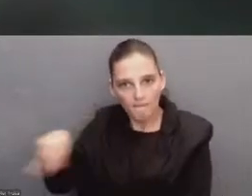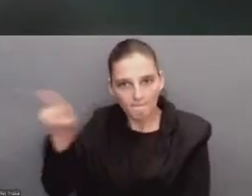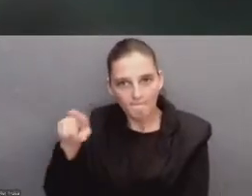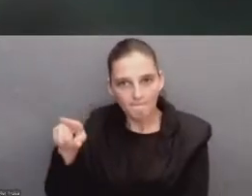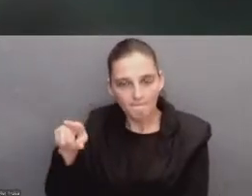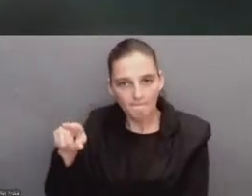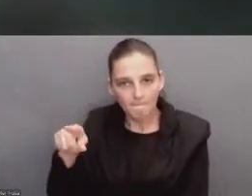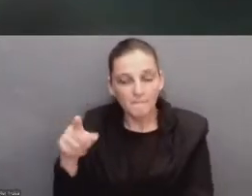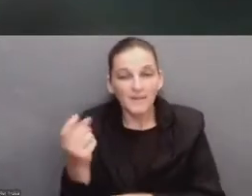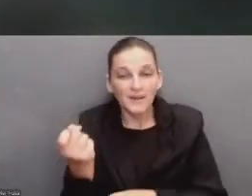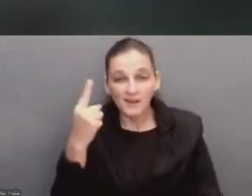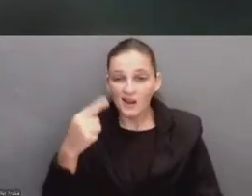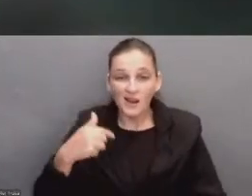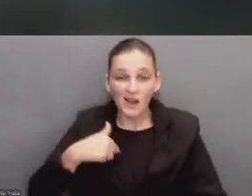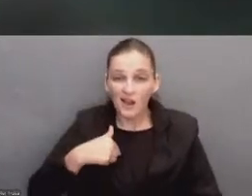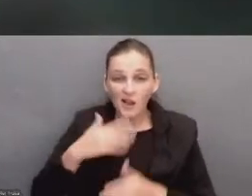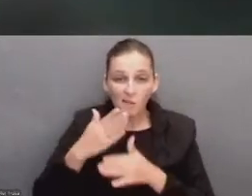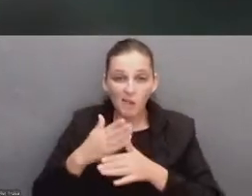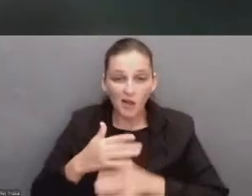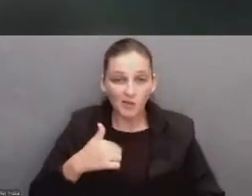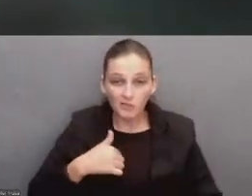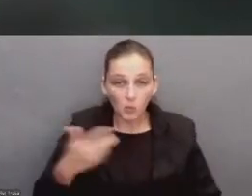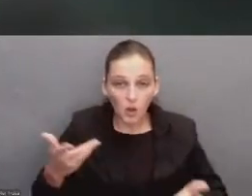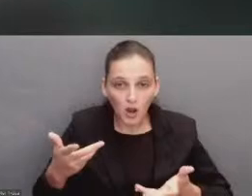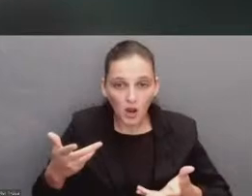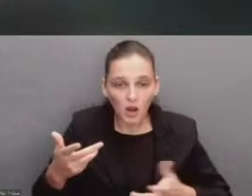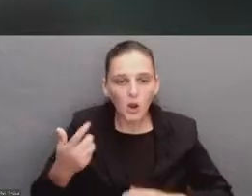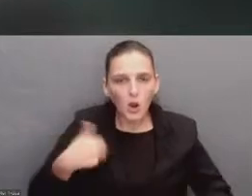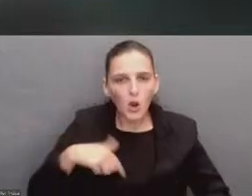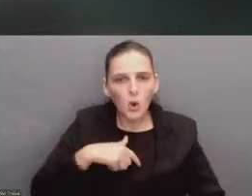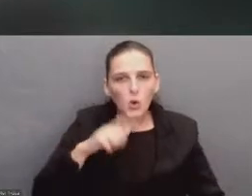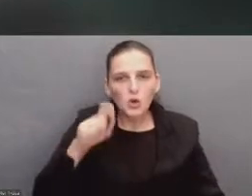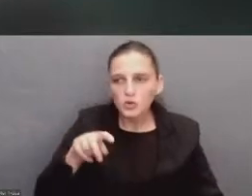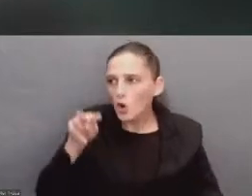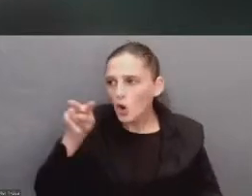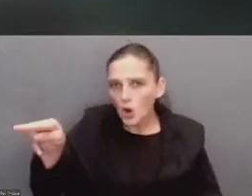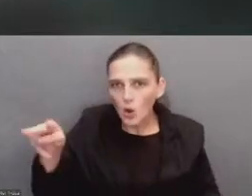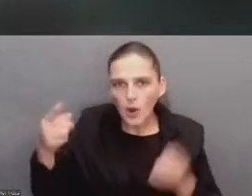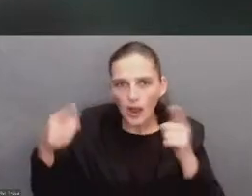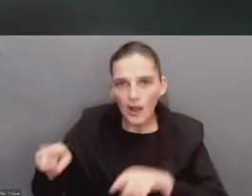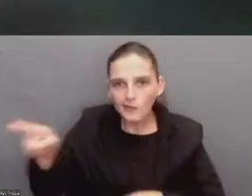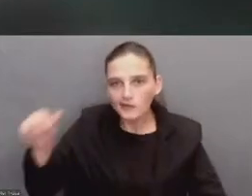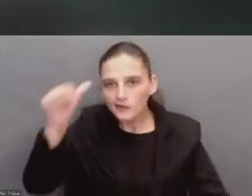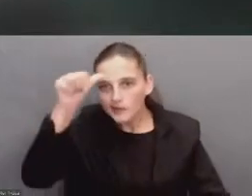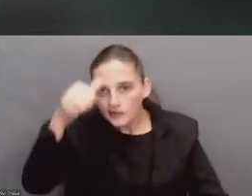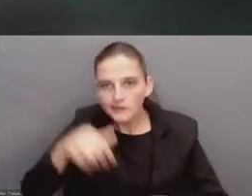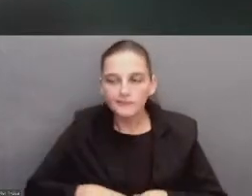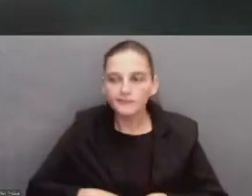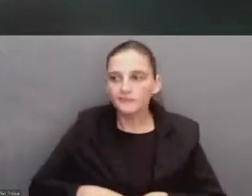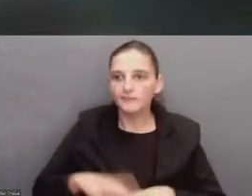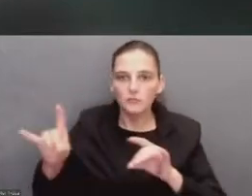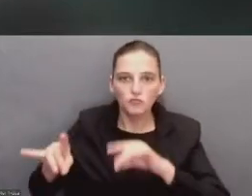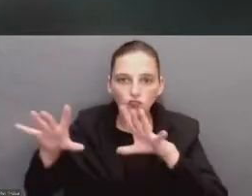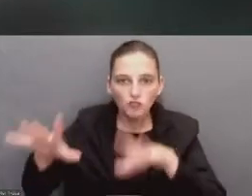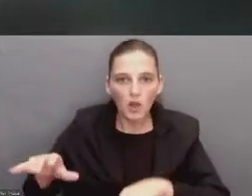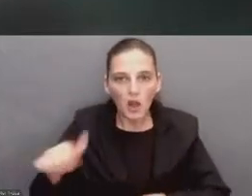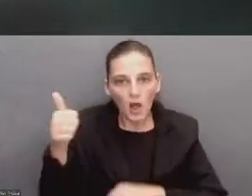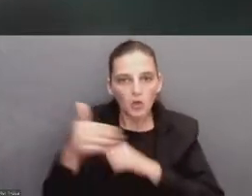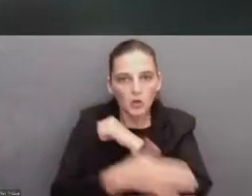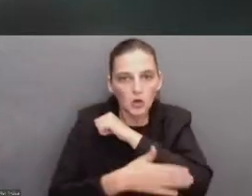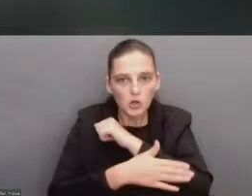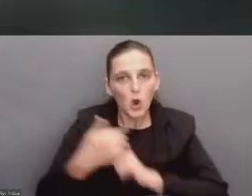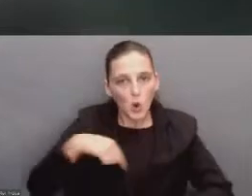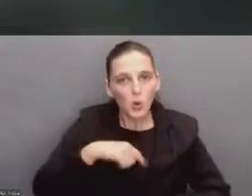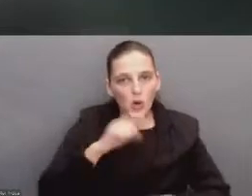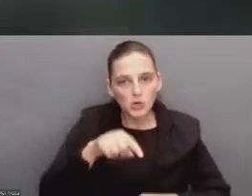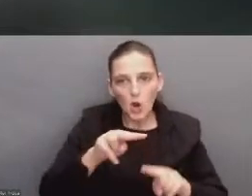is we could have learned so much by watching what happened in India, Australia, and some other places. The Delta variant didn't have to catch